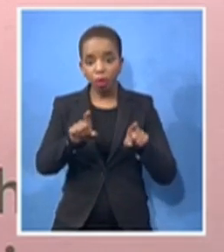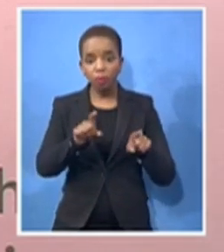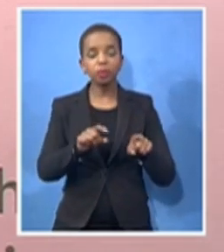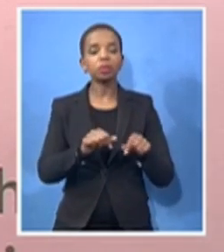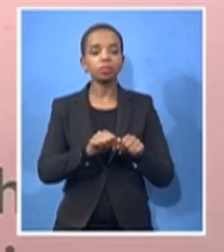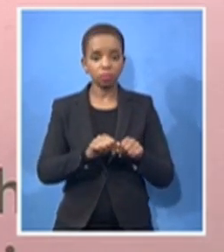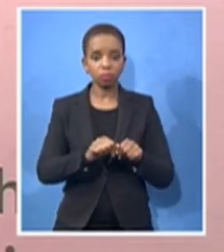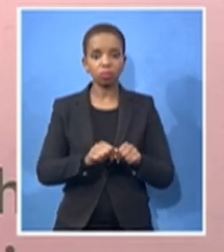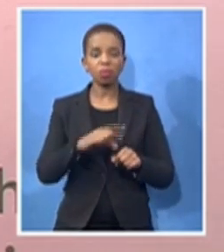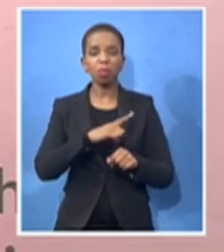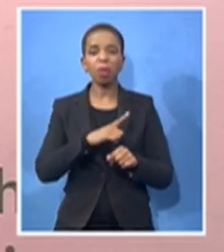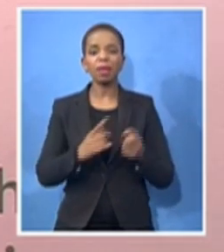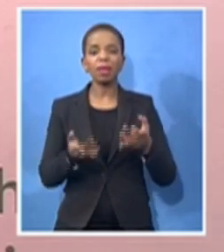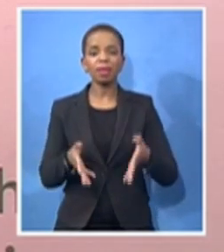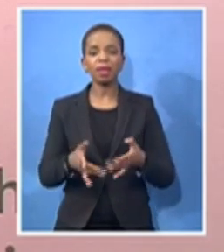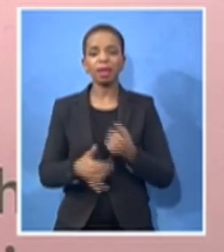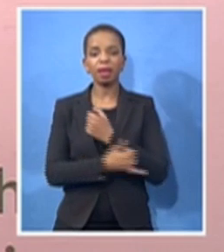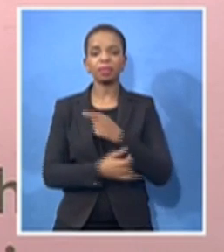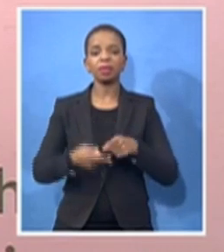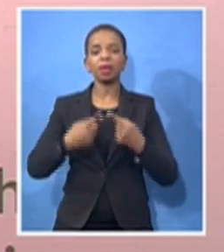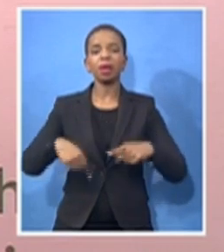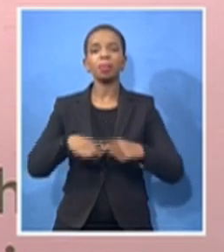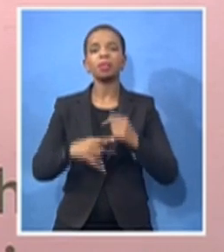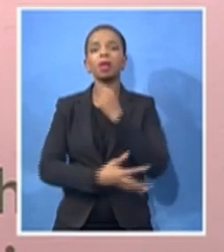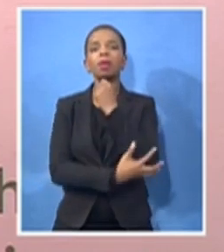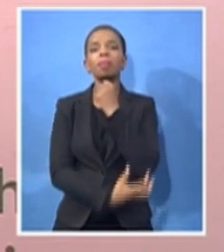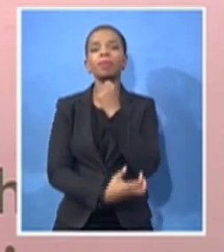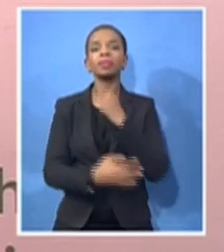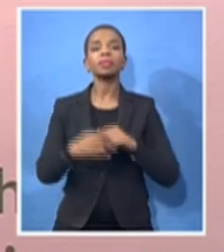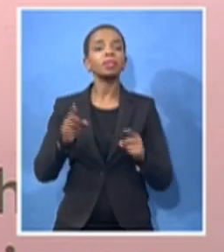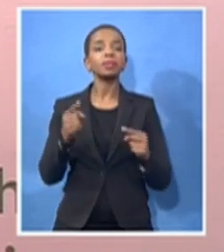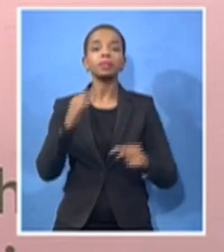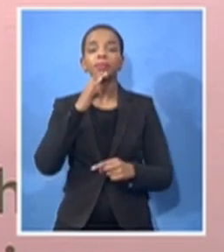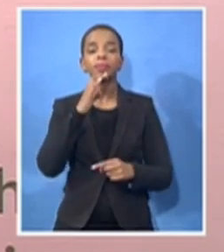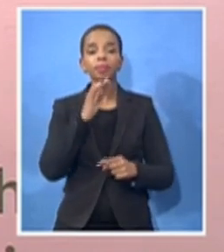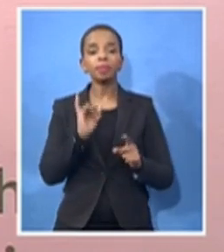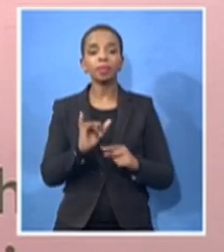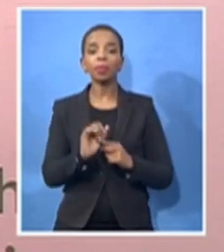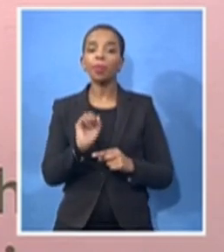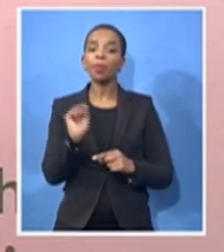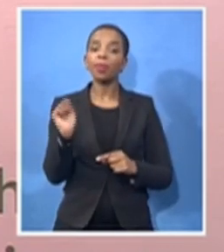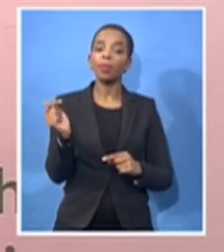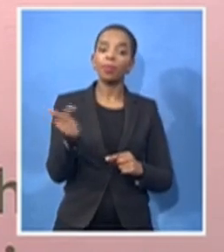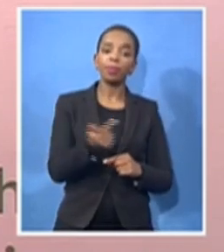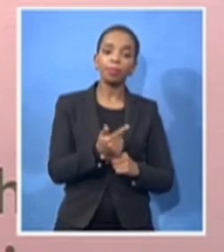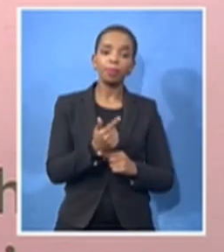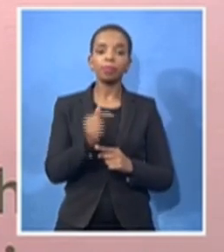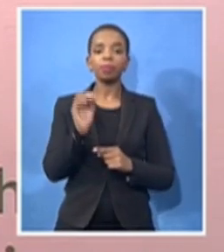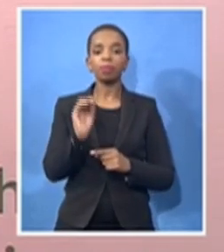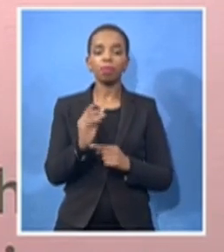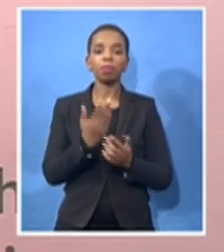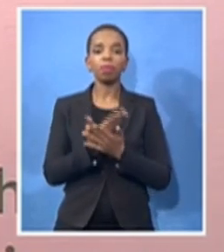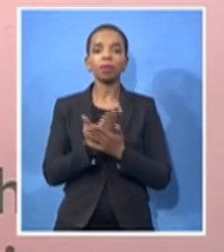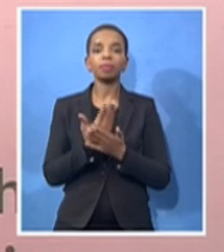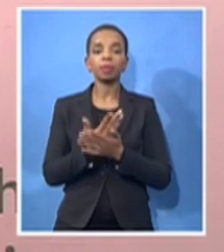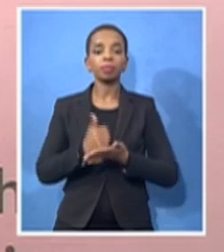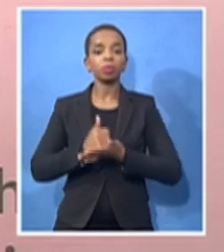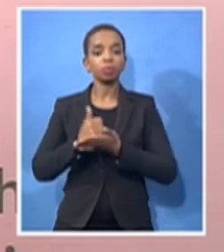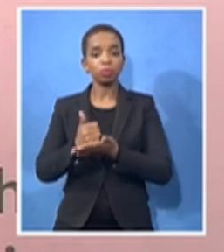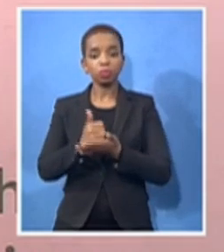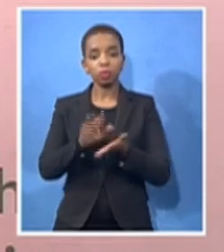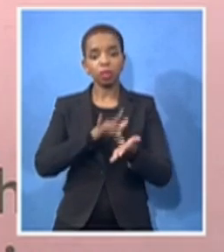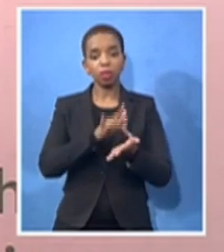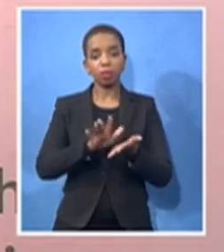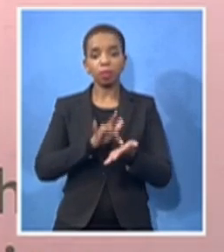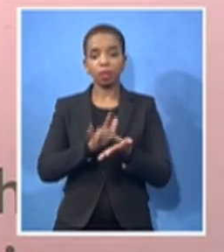everybody having PCs available for those, for the tablets available for those children. So this is a problem